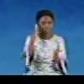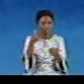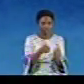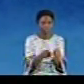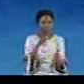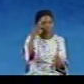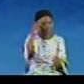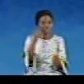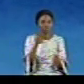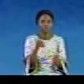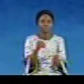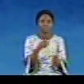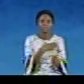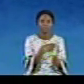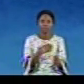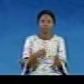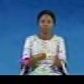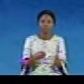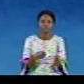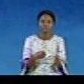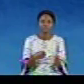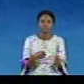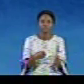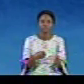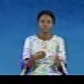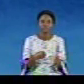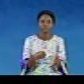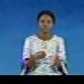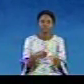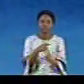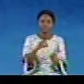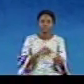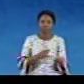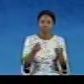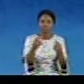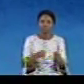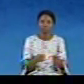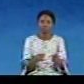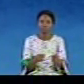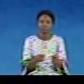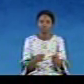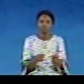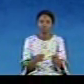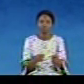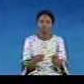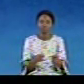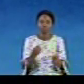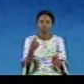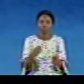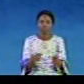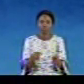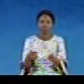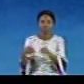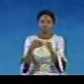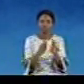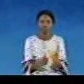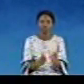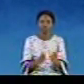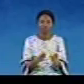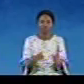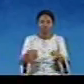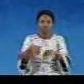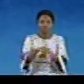So when I come, the overseer was talking something